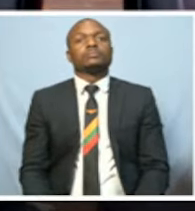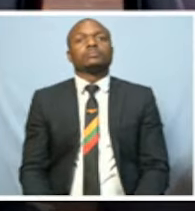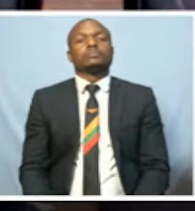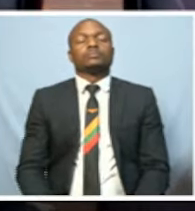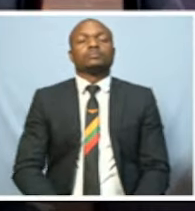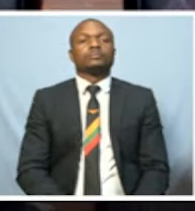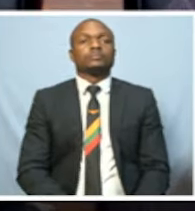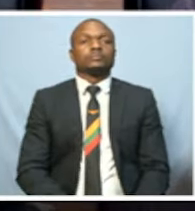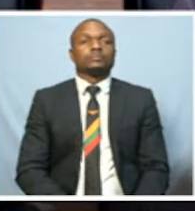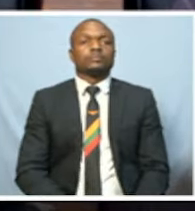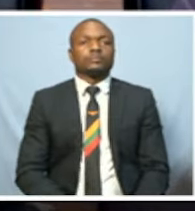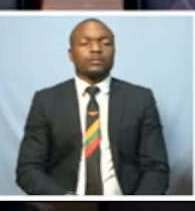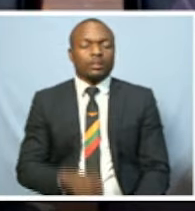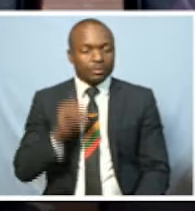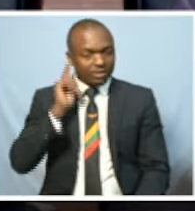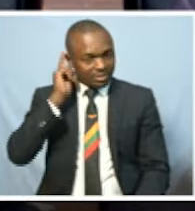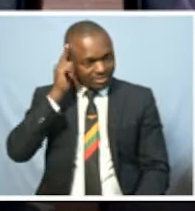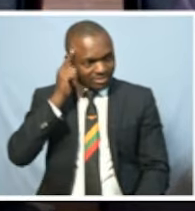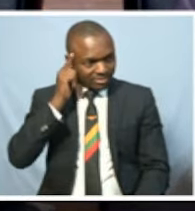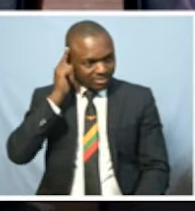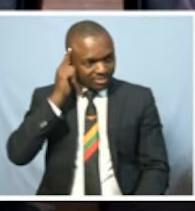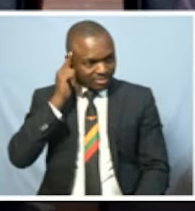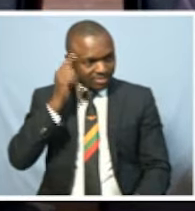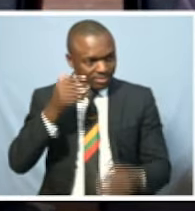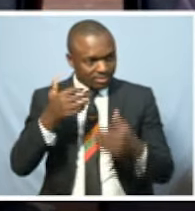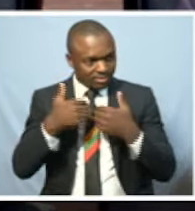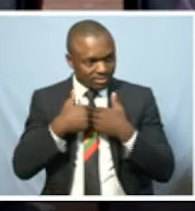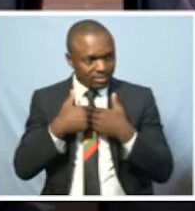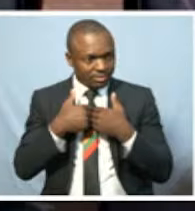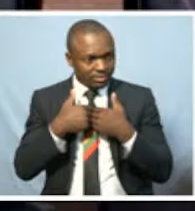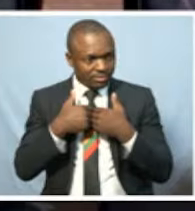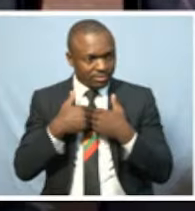we thought he has a capacity, can deliver.